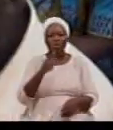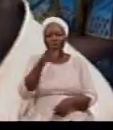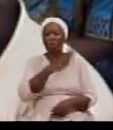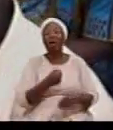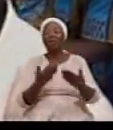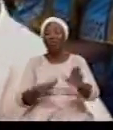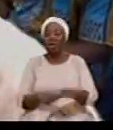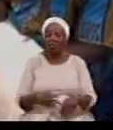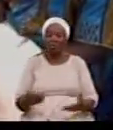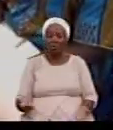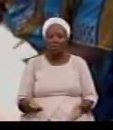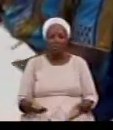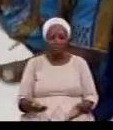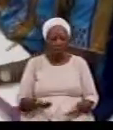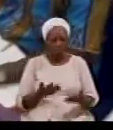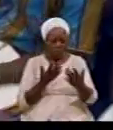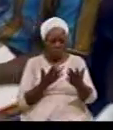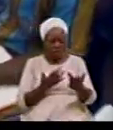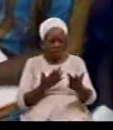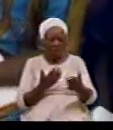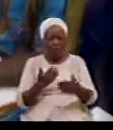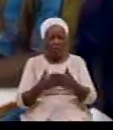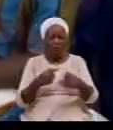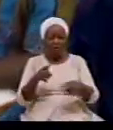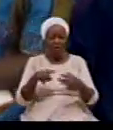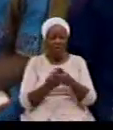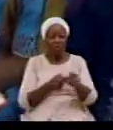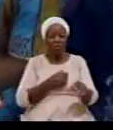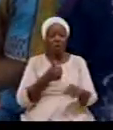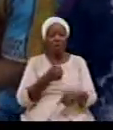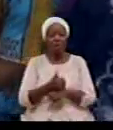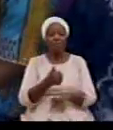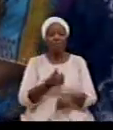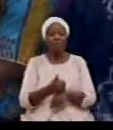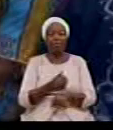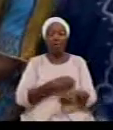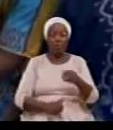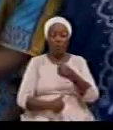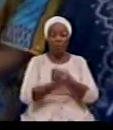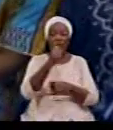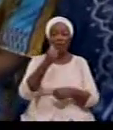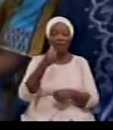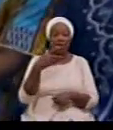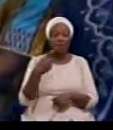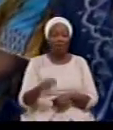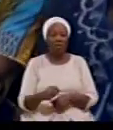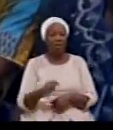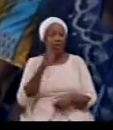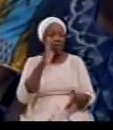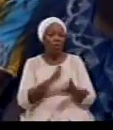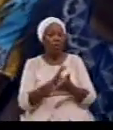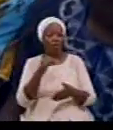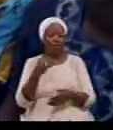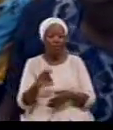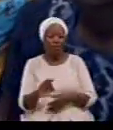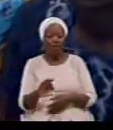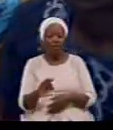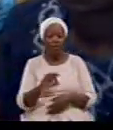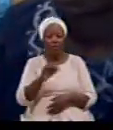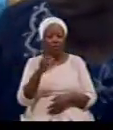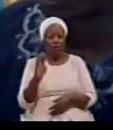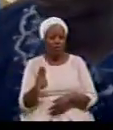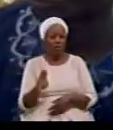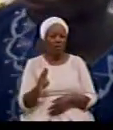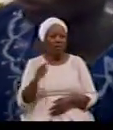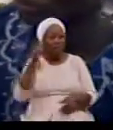the wife of Job. All their children had died as the house fell on